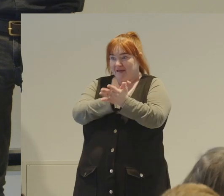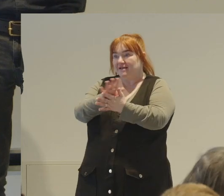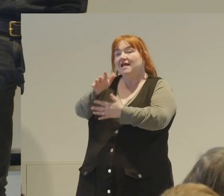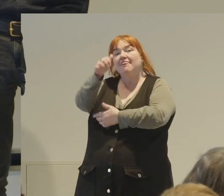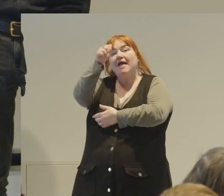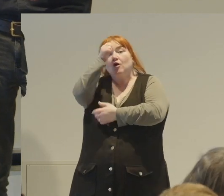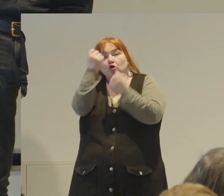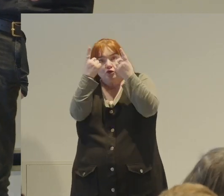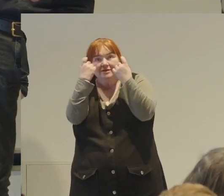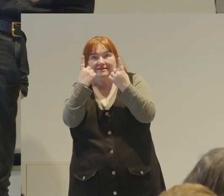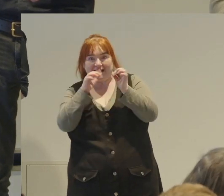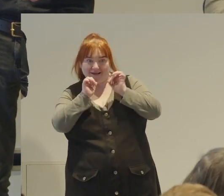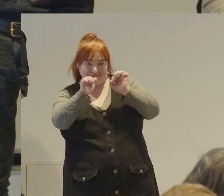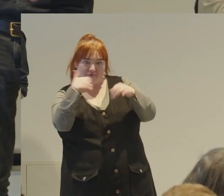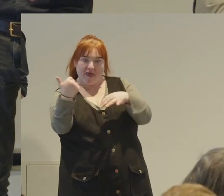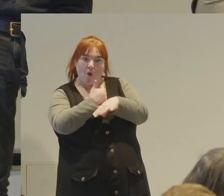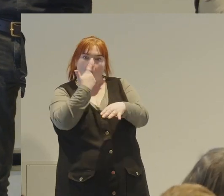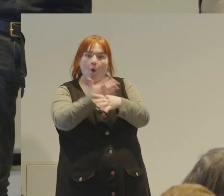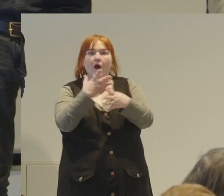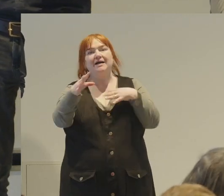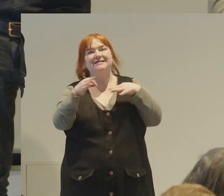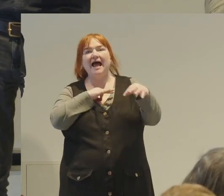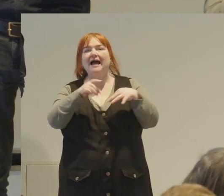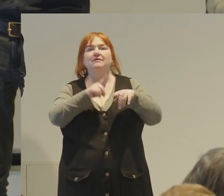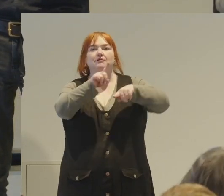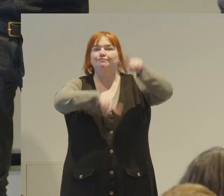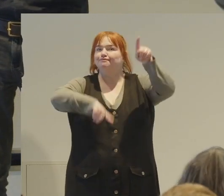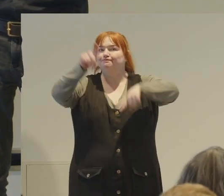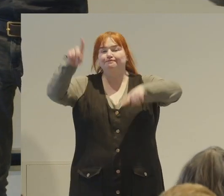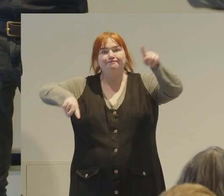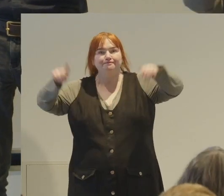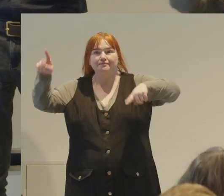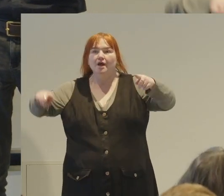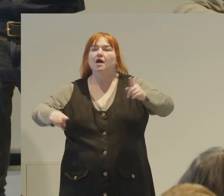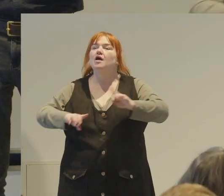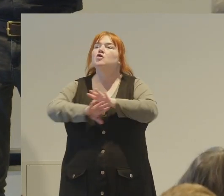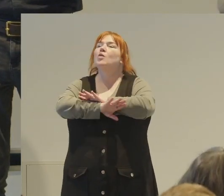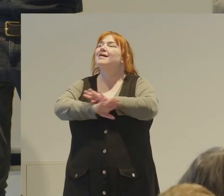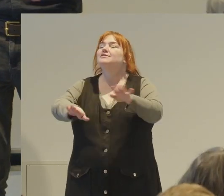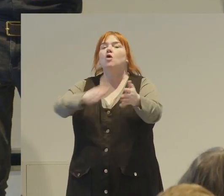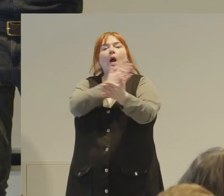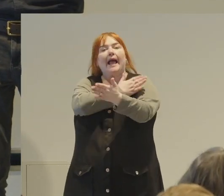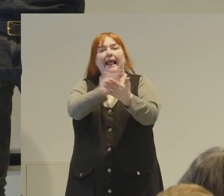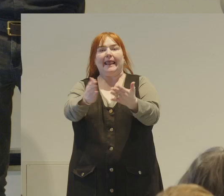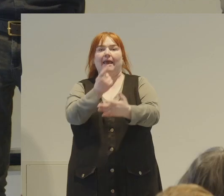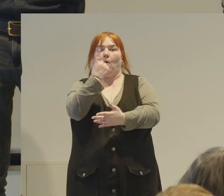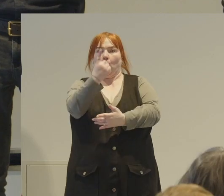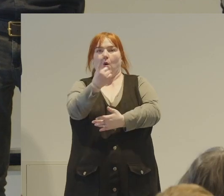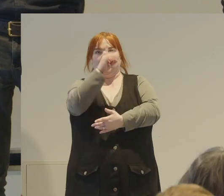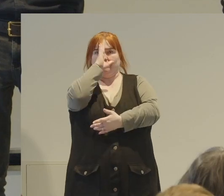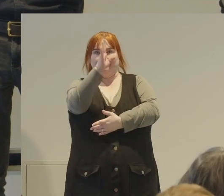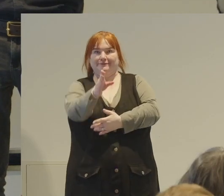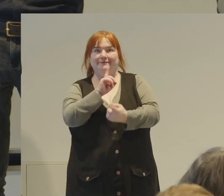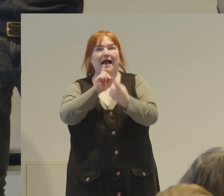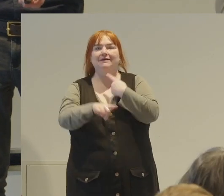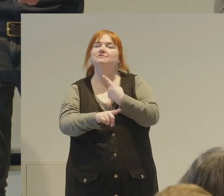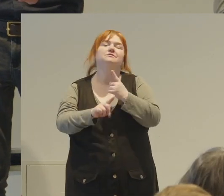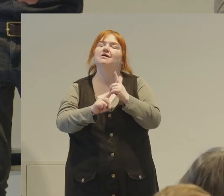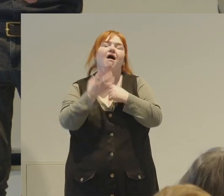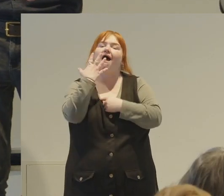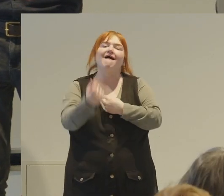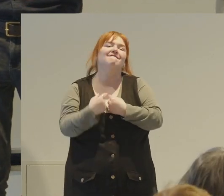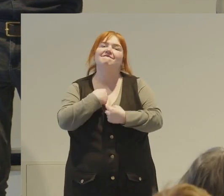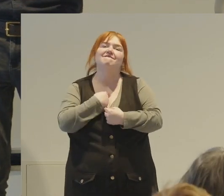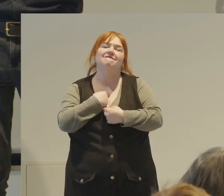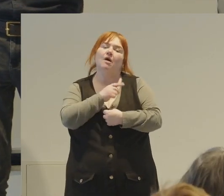out. So I think I can't give you a yes or no answer of whether there's a limit or not, because it will be an